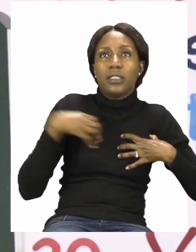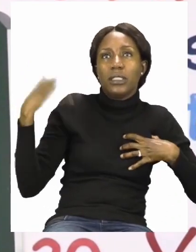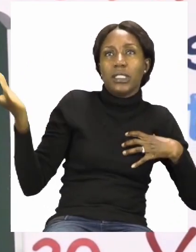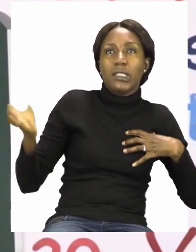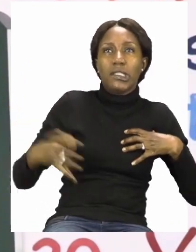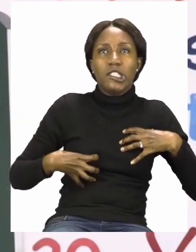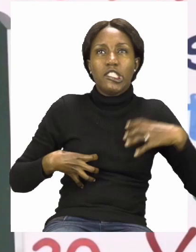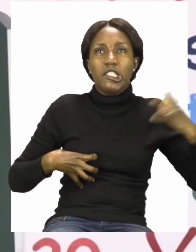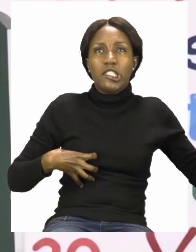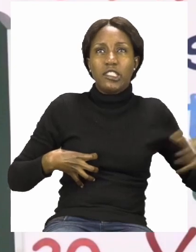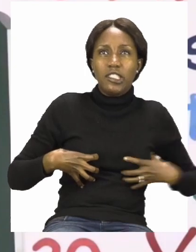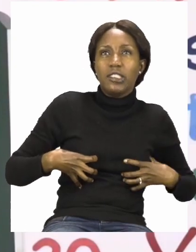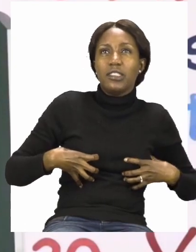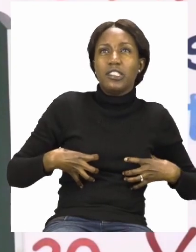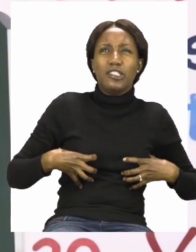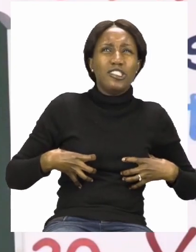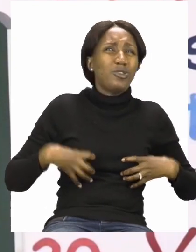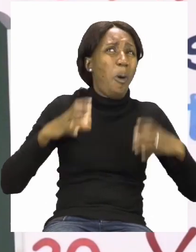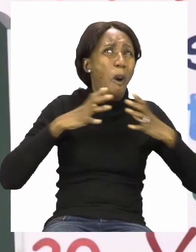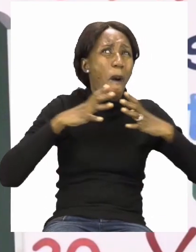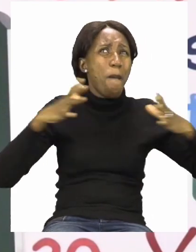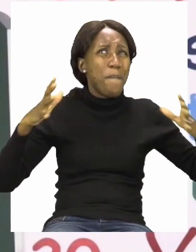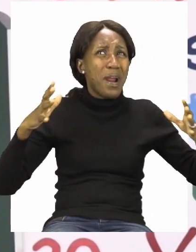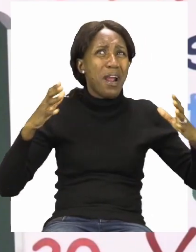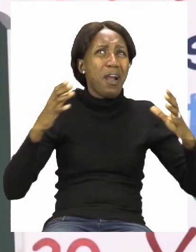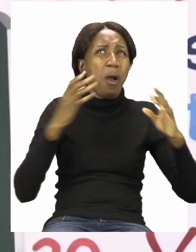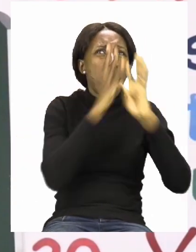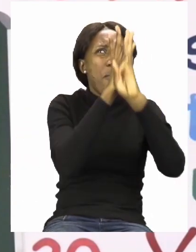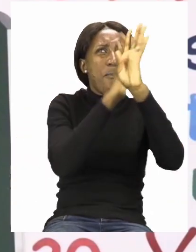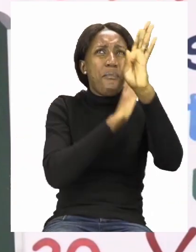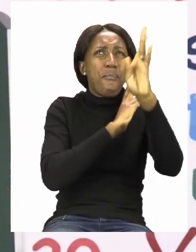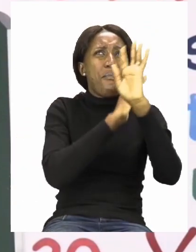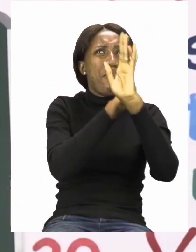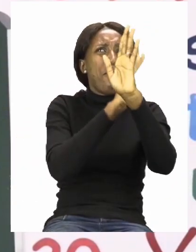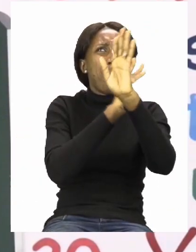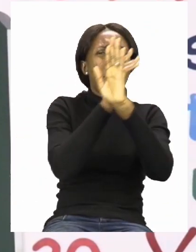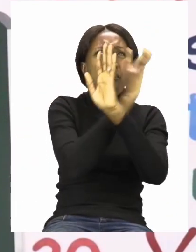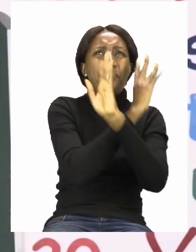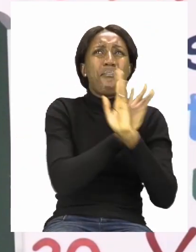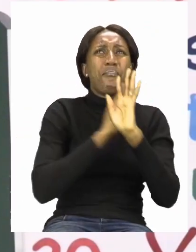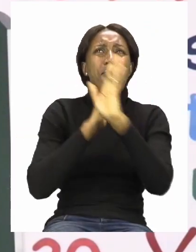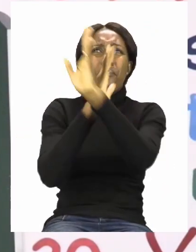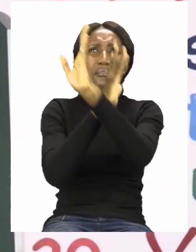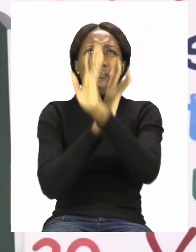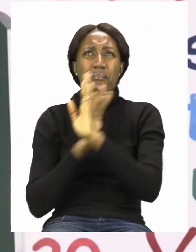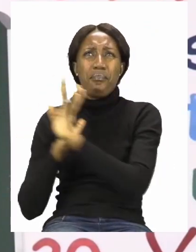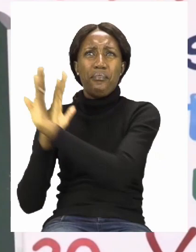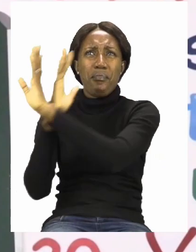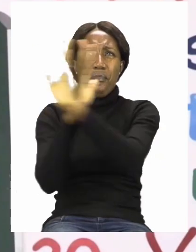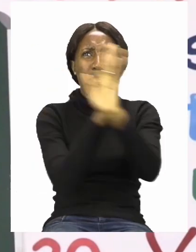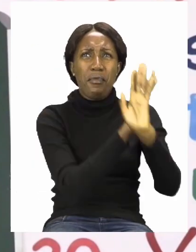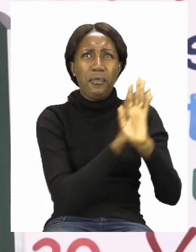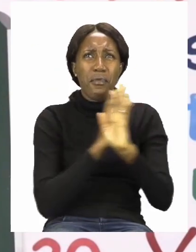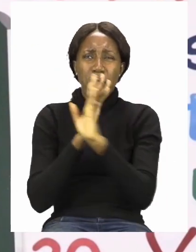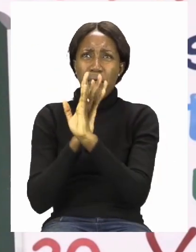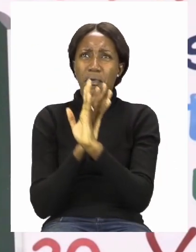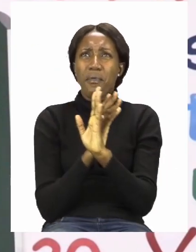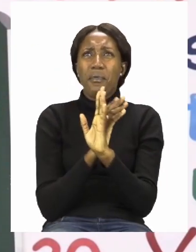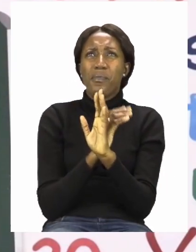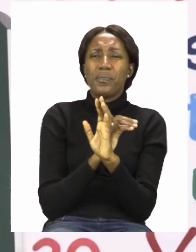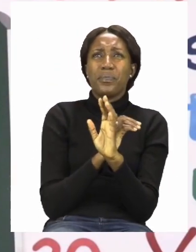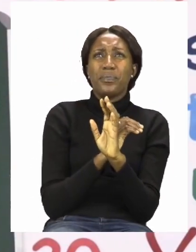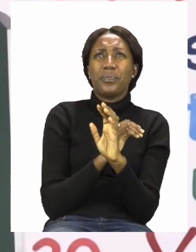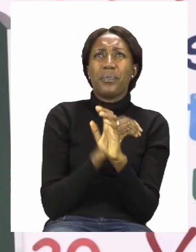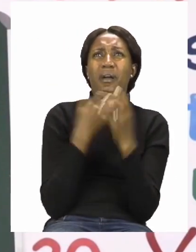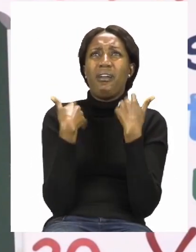big animal and it lives in the forest. It likes to eat berries and some sort of grass and